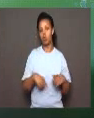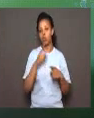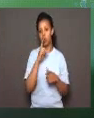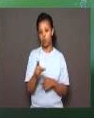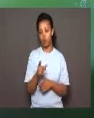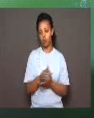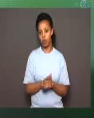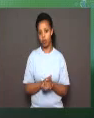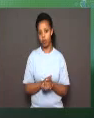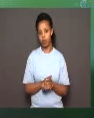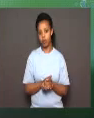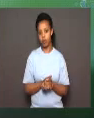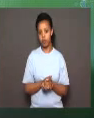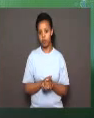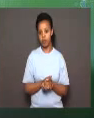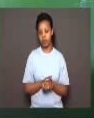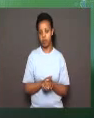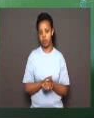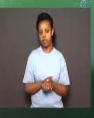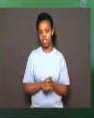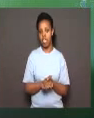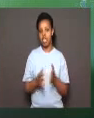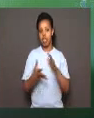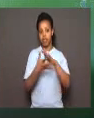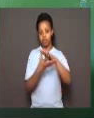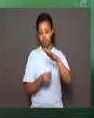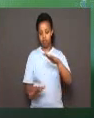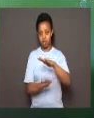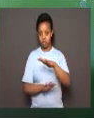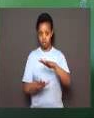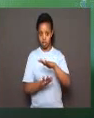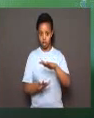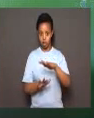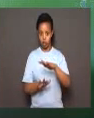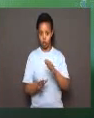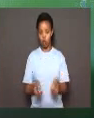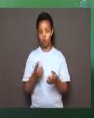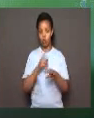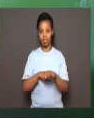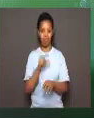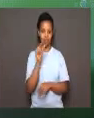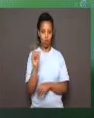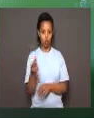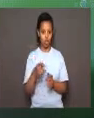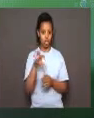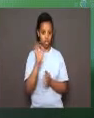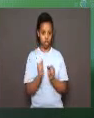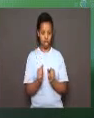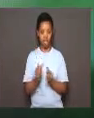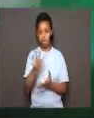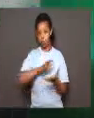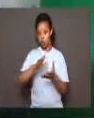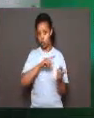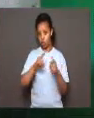the substance. The precipitates are likely to be small. The solution